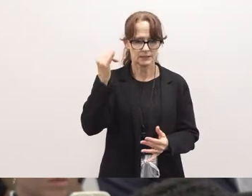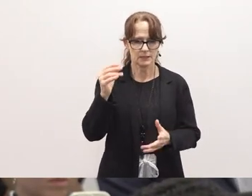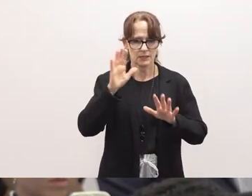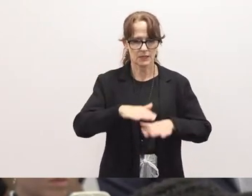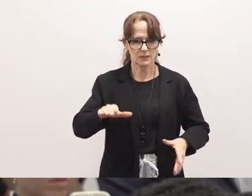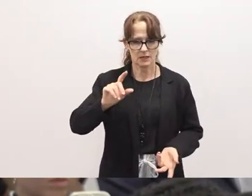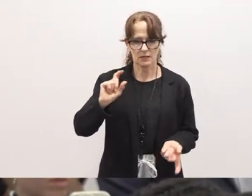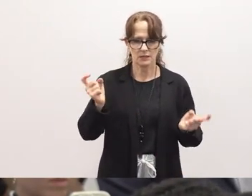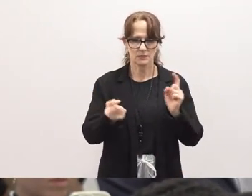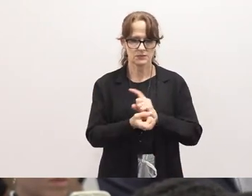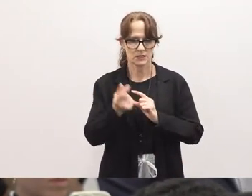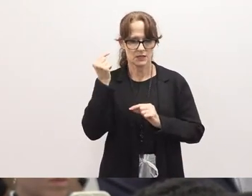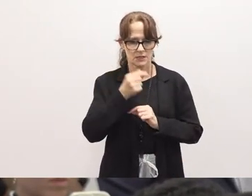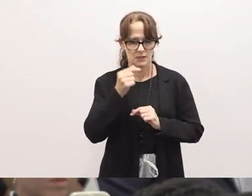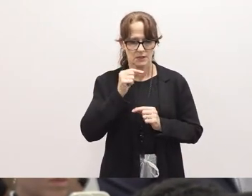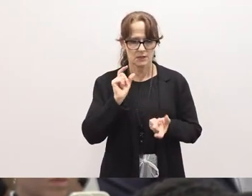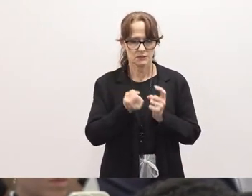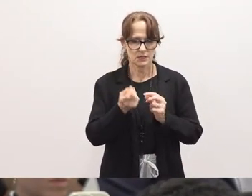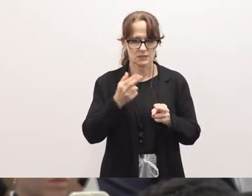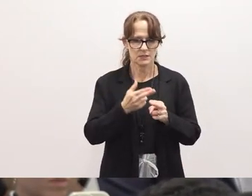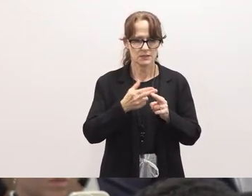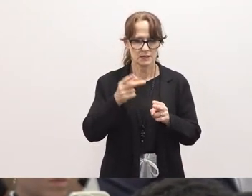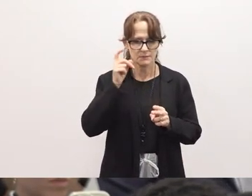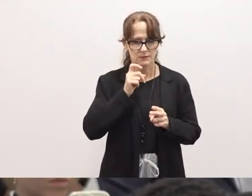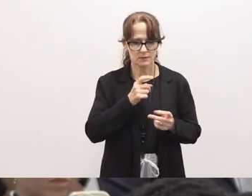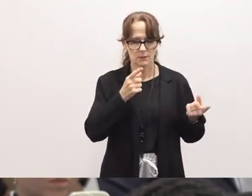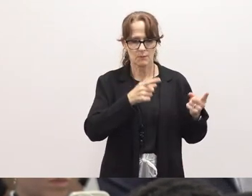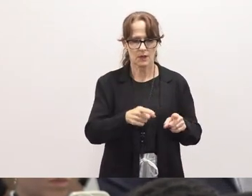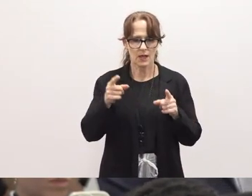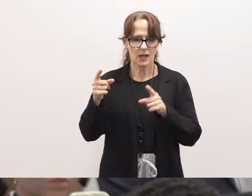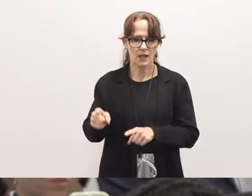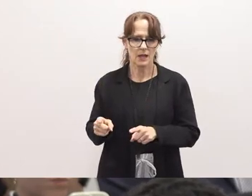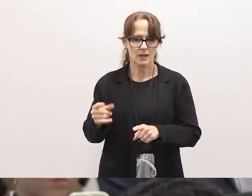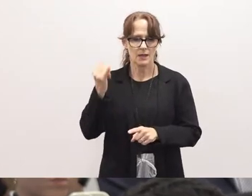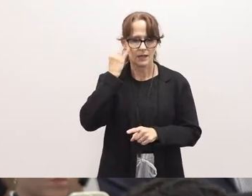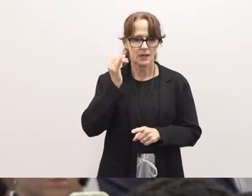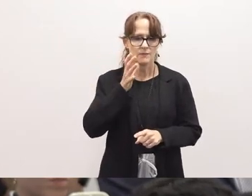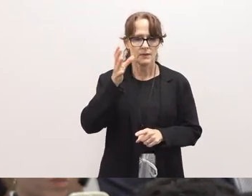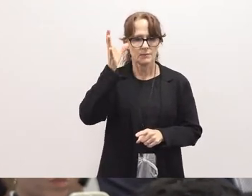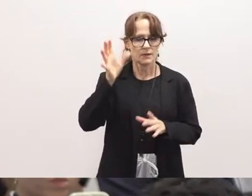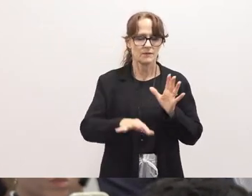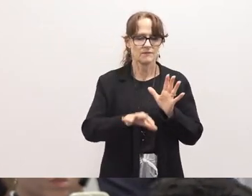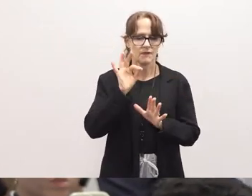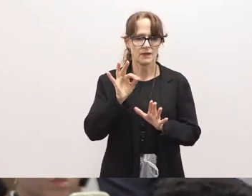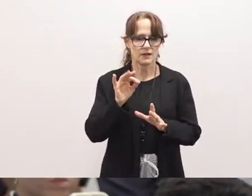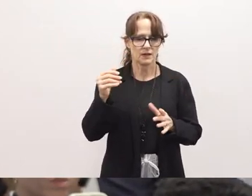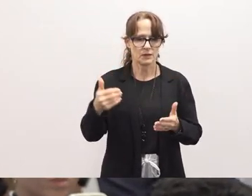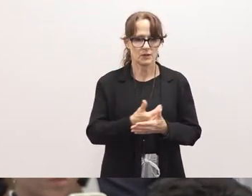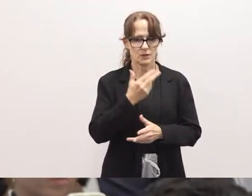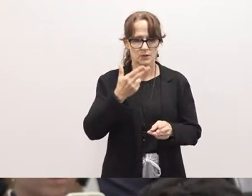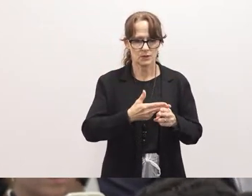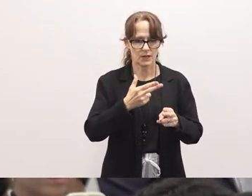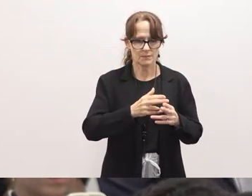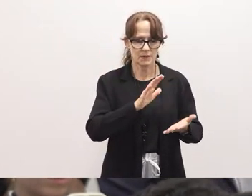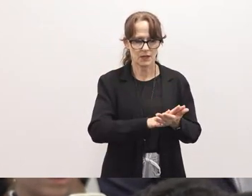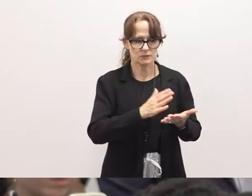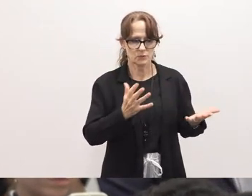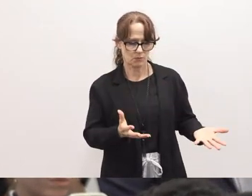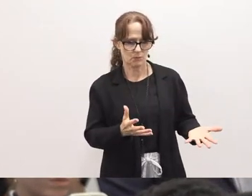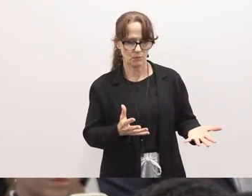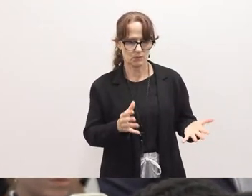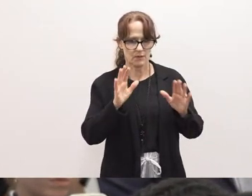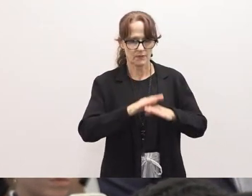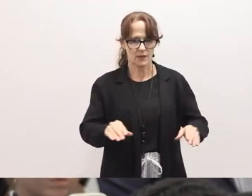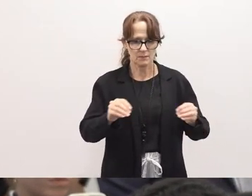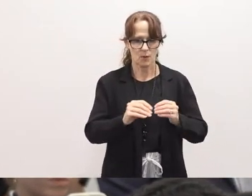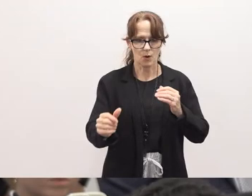being transgender or switching names or sex, what happens if the parents find out that they're going by another name at school? Does that not put the child